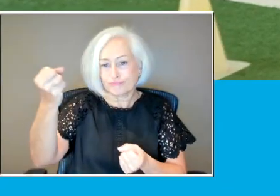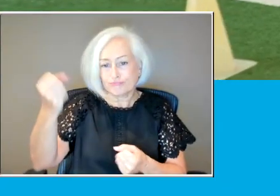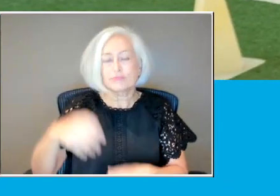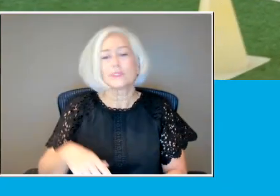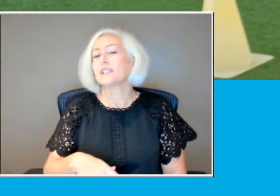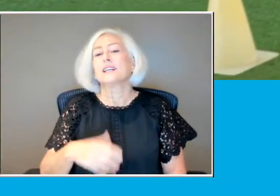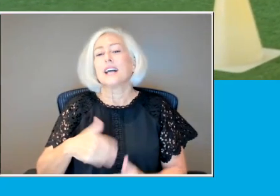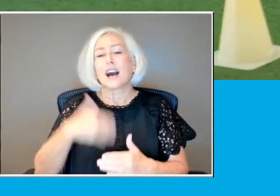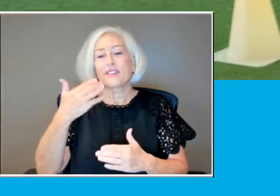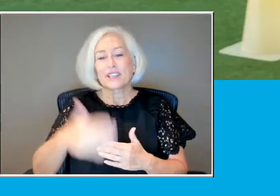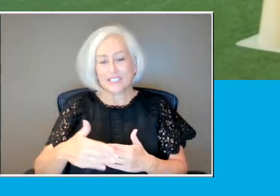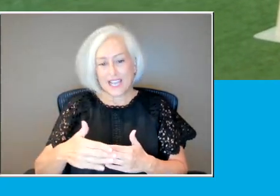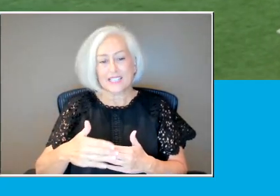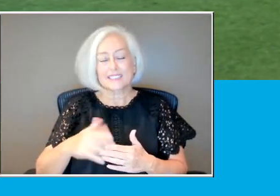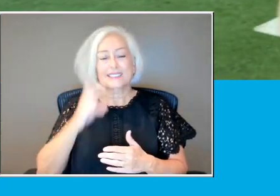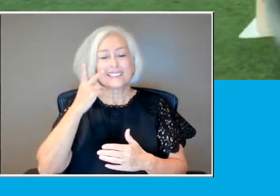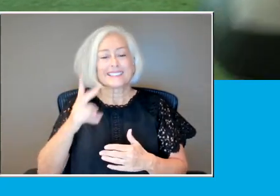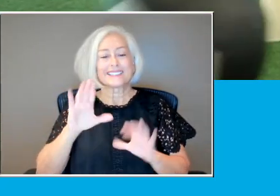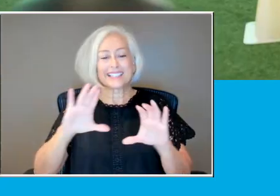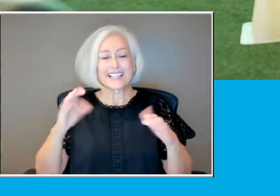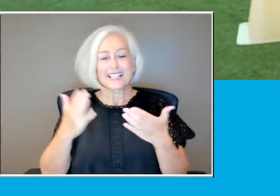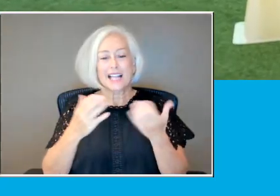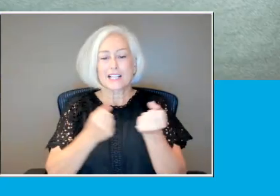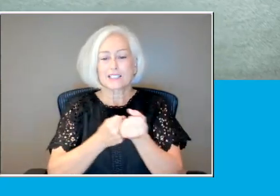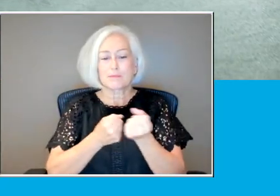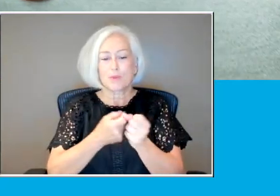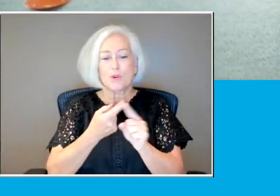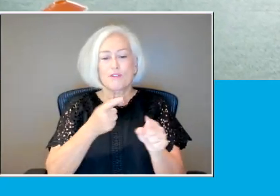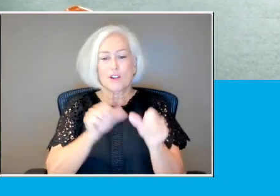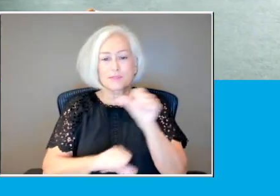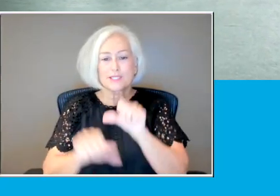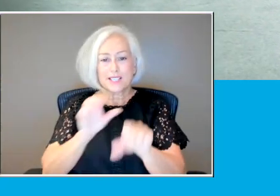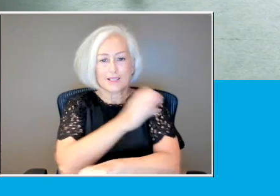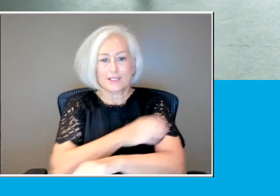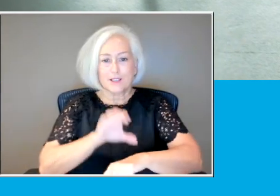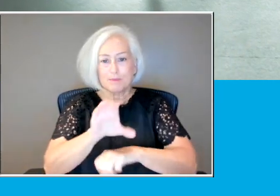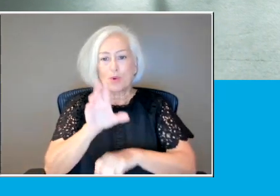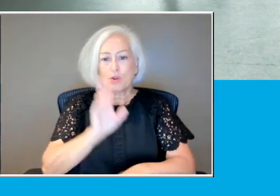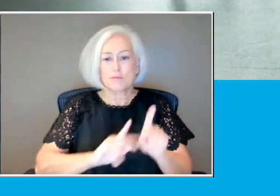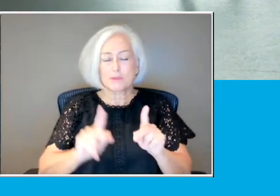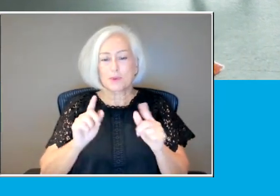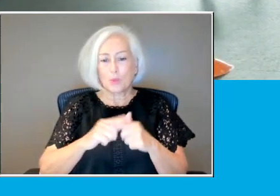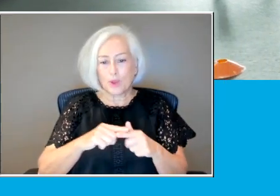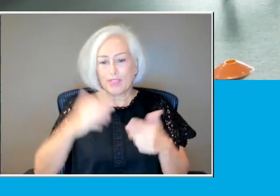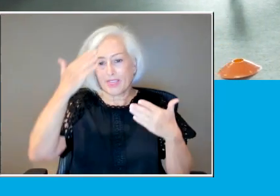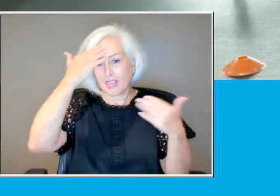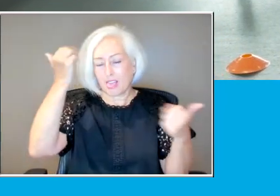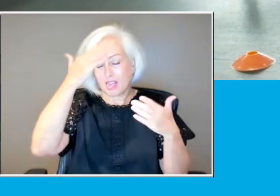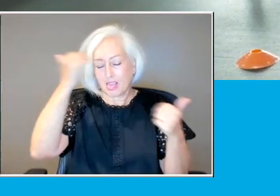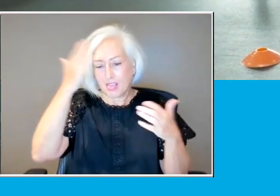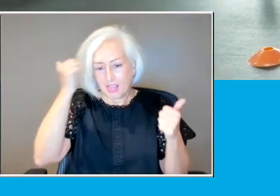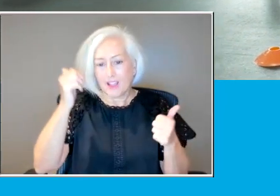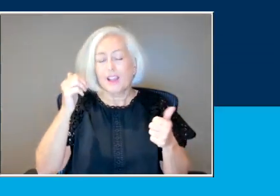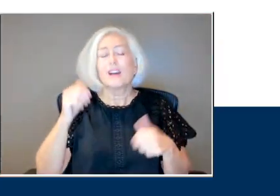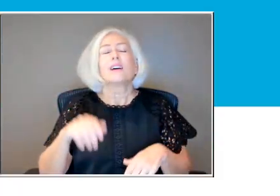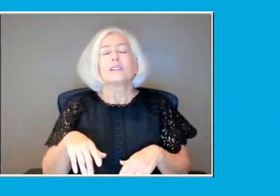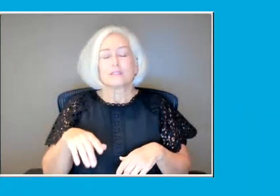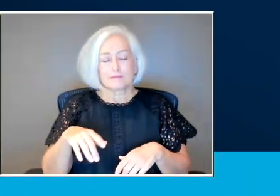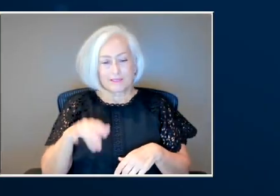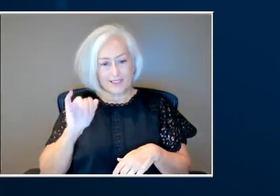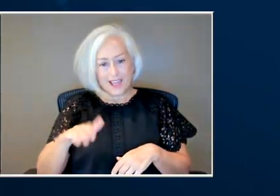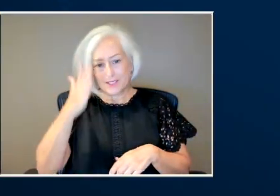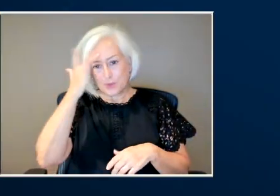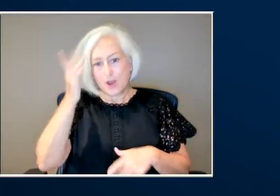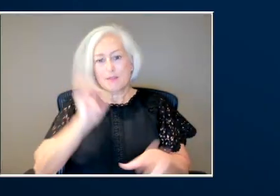the workout class backed by science, empowering people with dementia and Alzheimer's. Why caretakers call it a